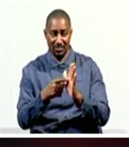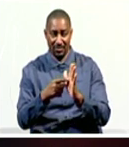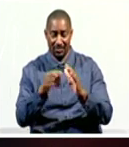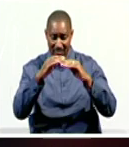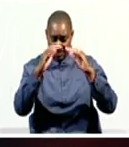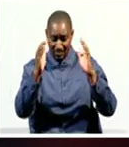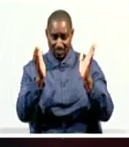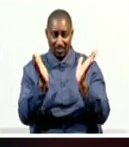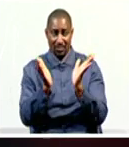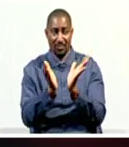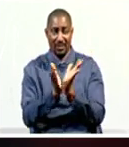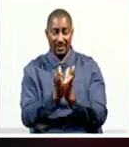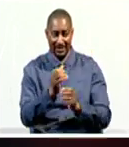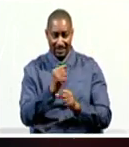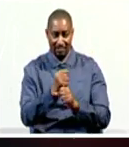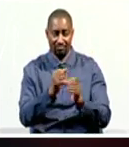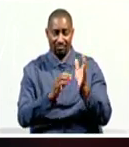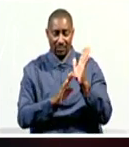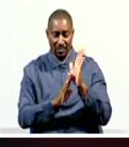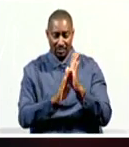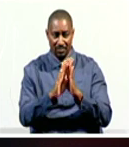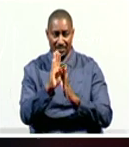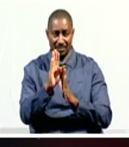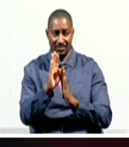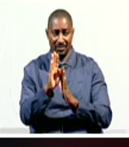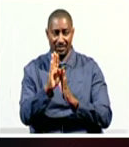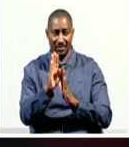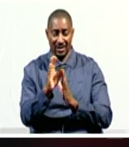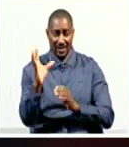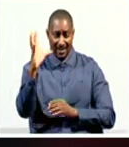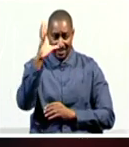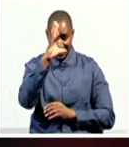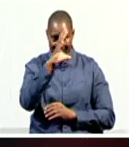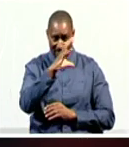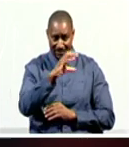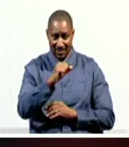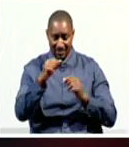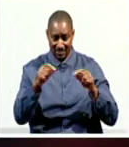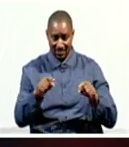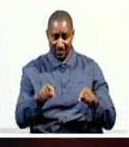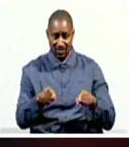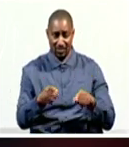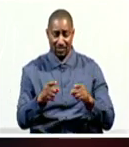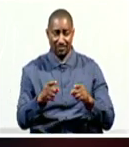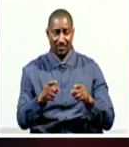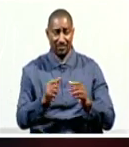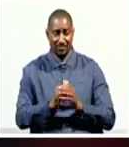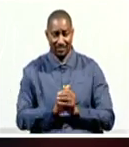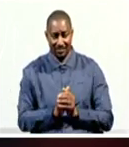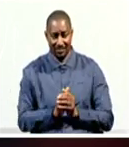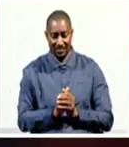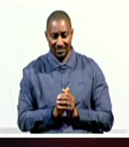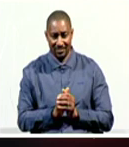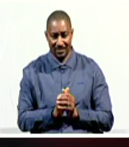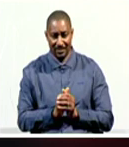Sustainable Development. It is a mirror reflection of the Africa Agenda, Agenda 2063, and it